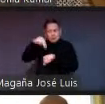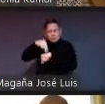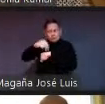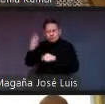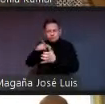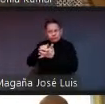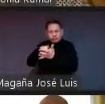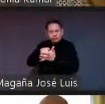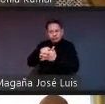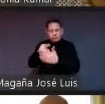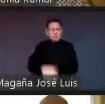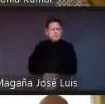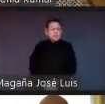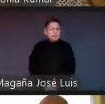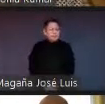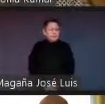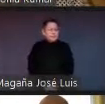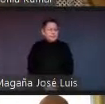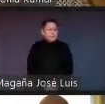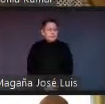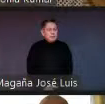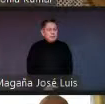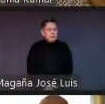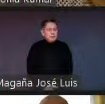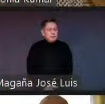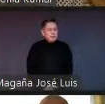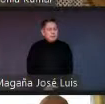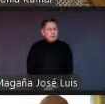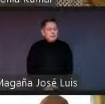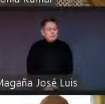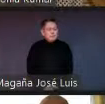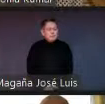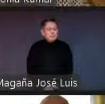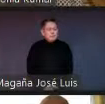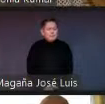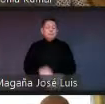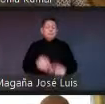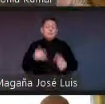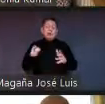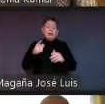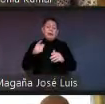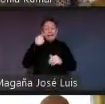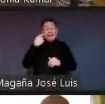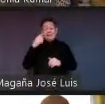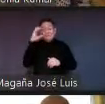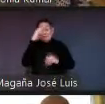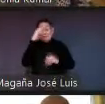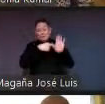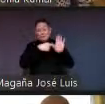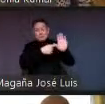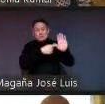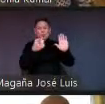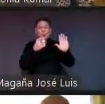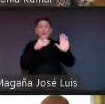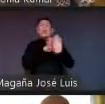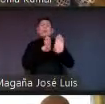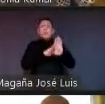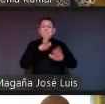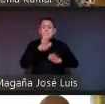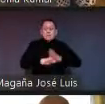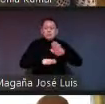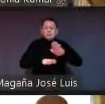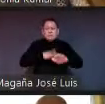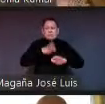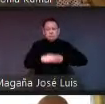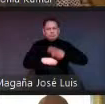So we talked about how we can develop and implement the competency-based curriculum. But once you've done so, we need to ensure that it's